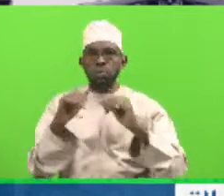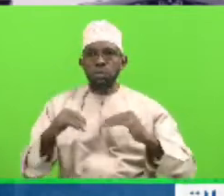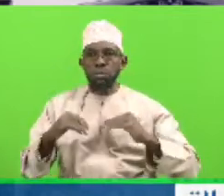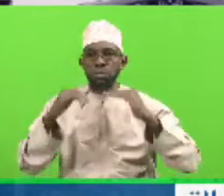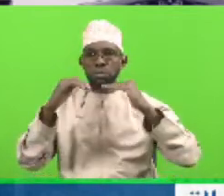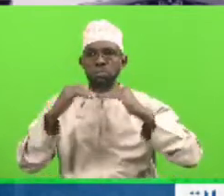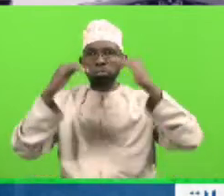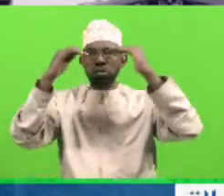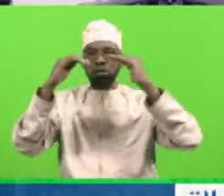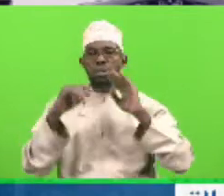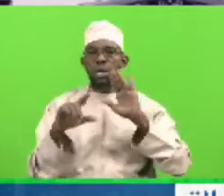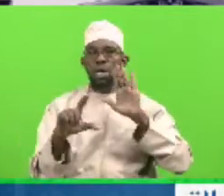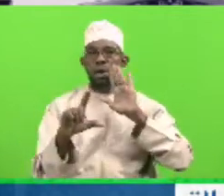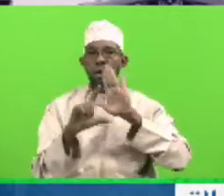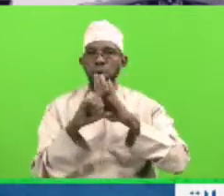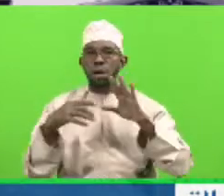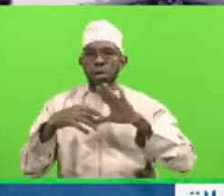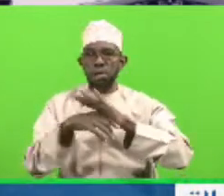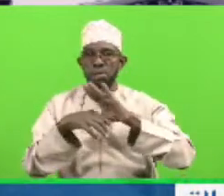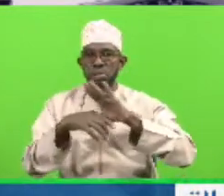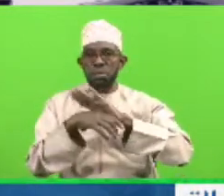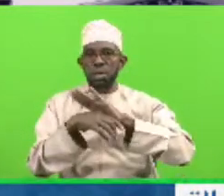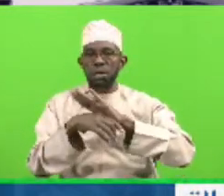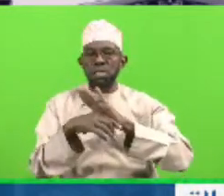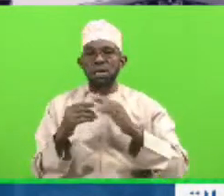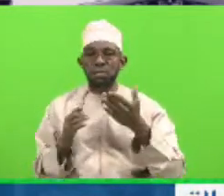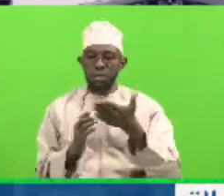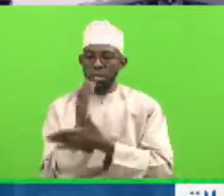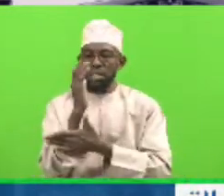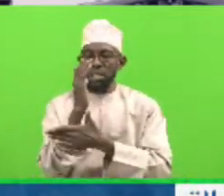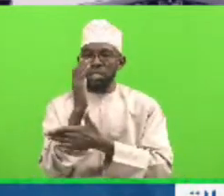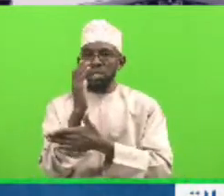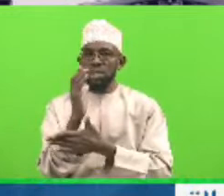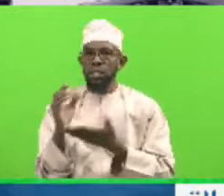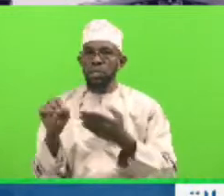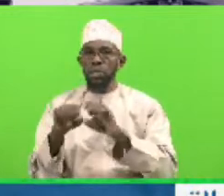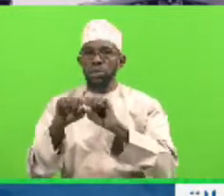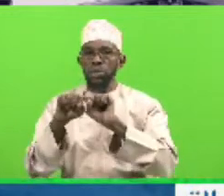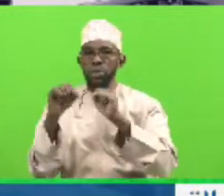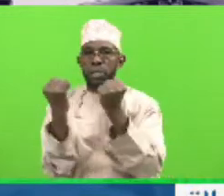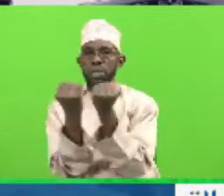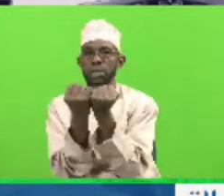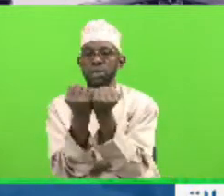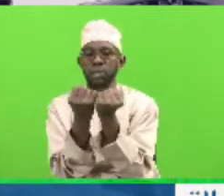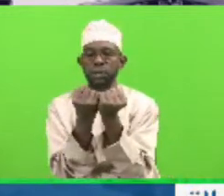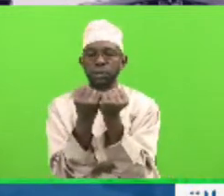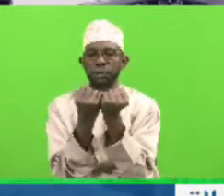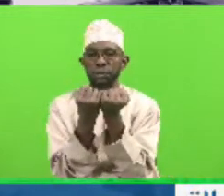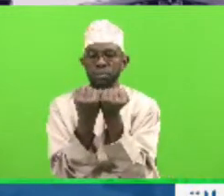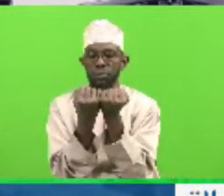promoting homosexual relationships have a right of association.